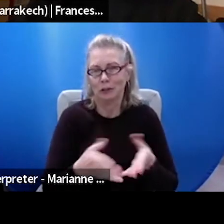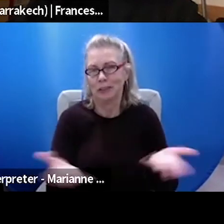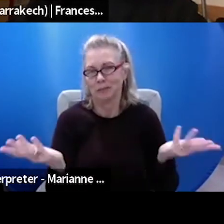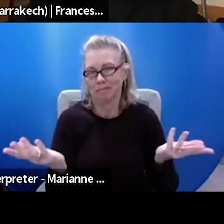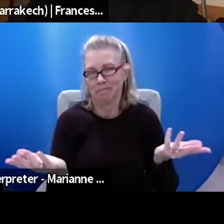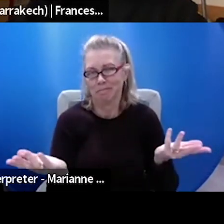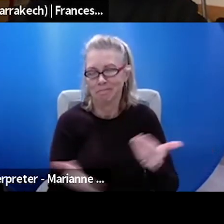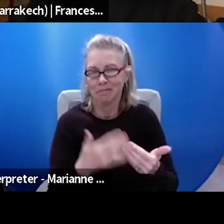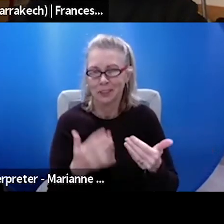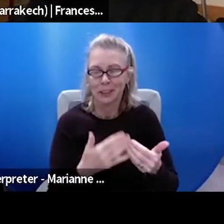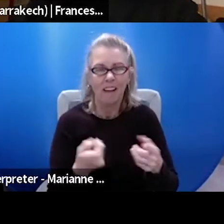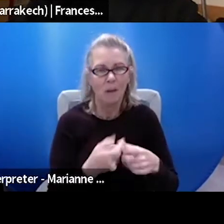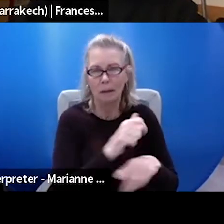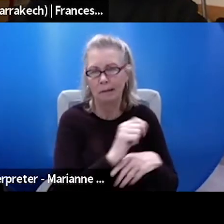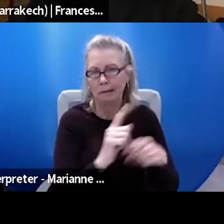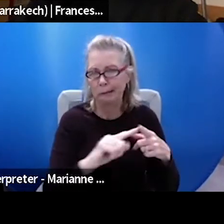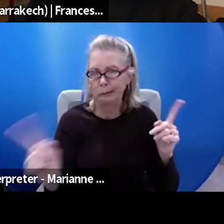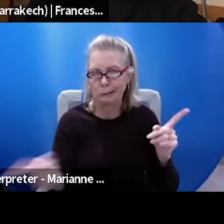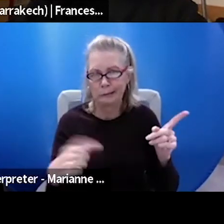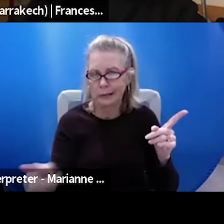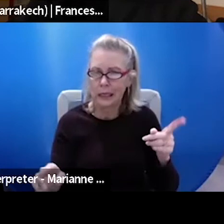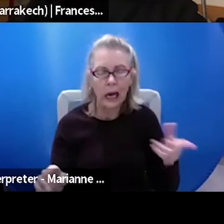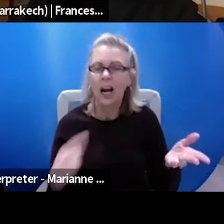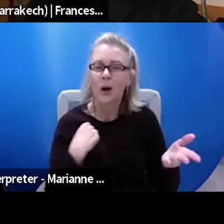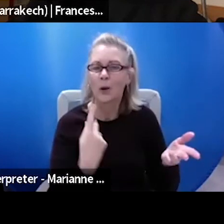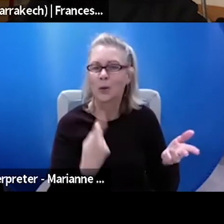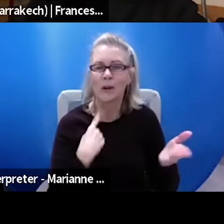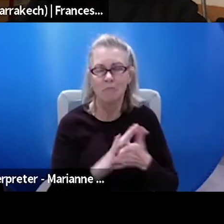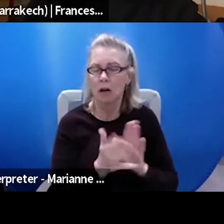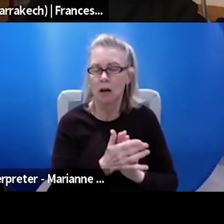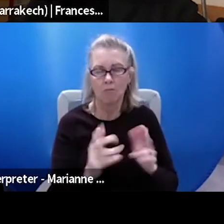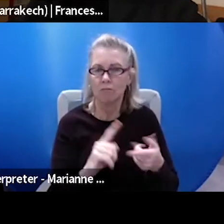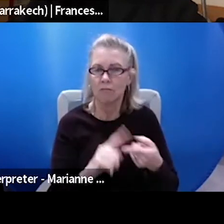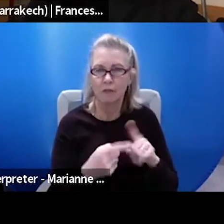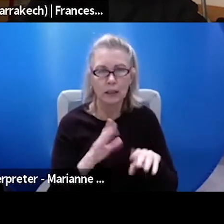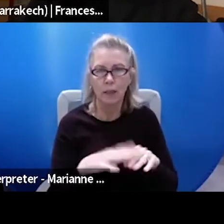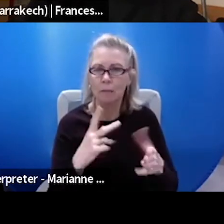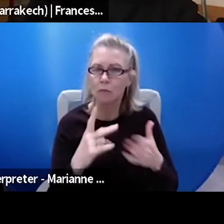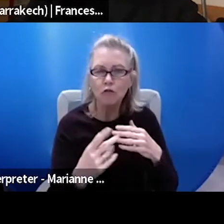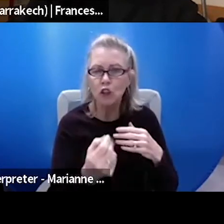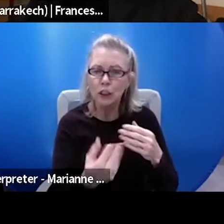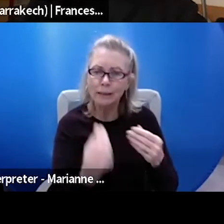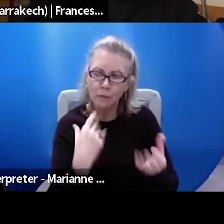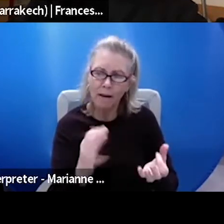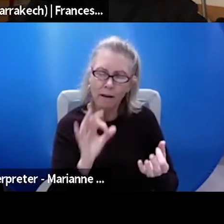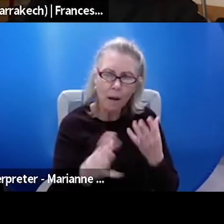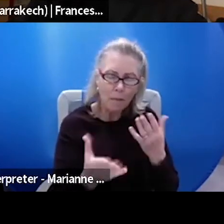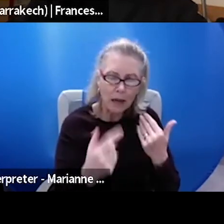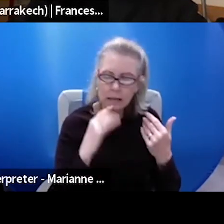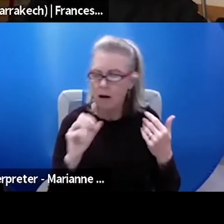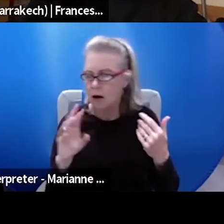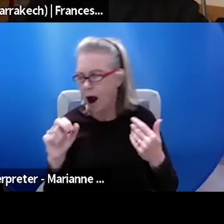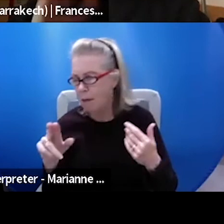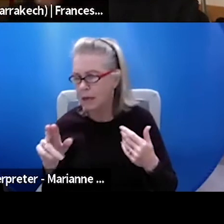from kind of soup to nuts with this project, we've become friends, and she gives me feedback, like, Carmen, it's time to